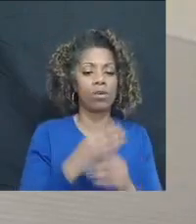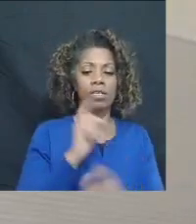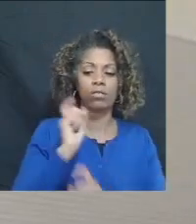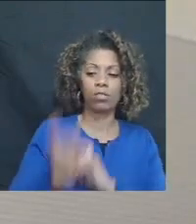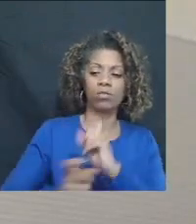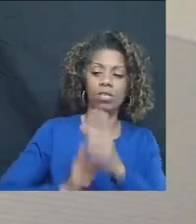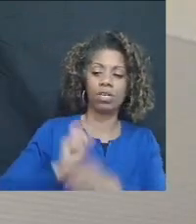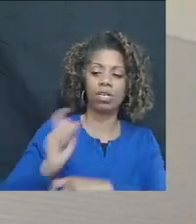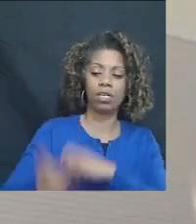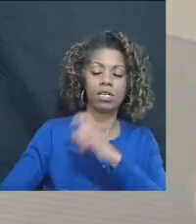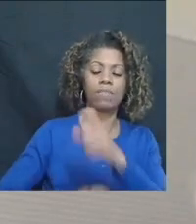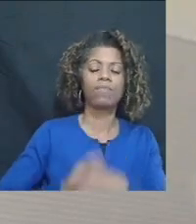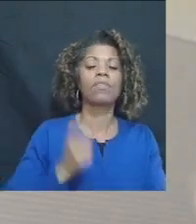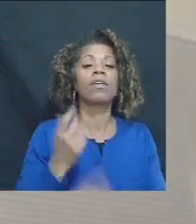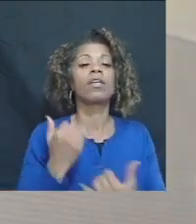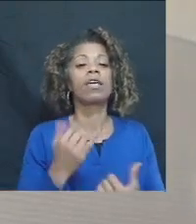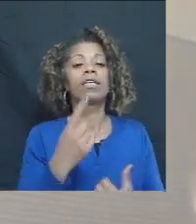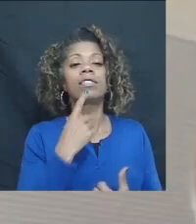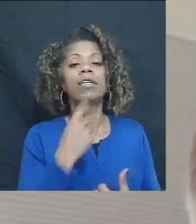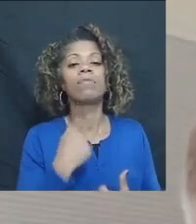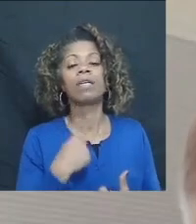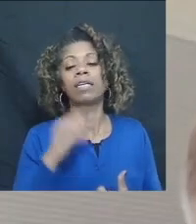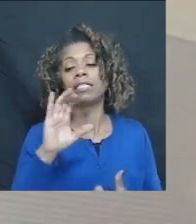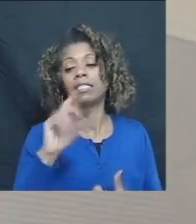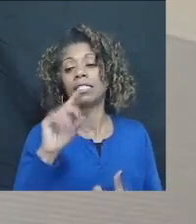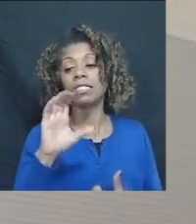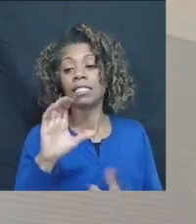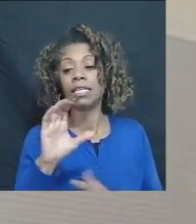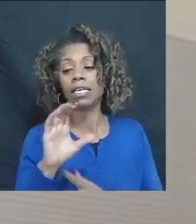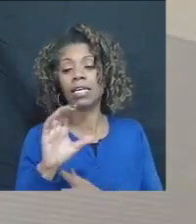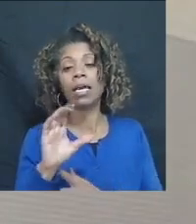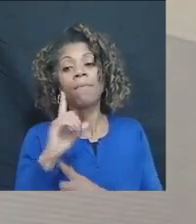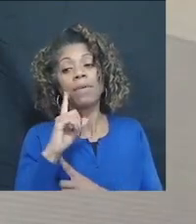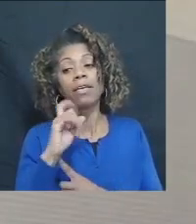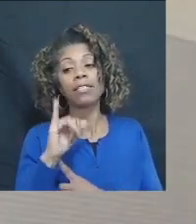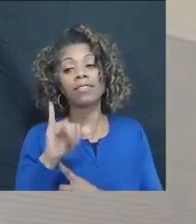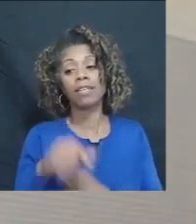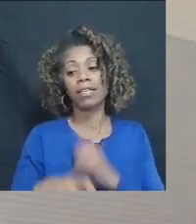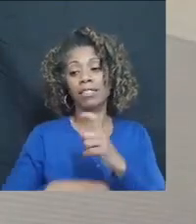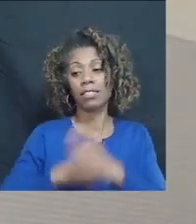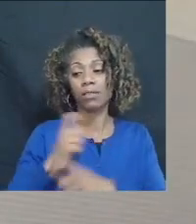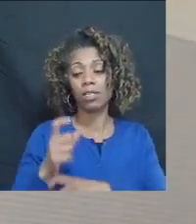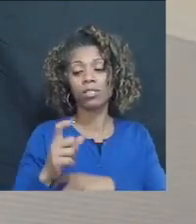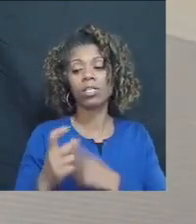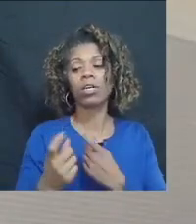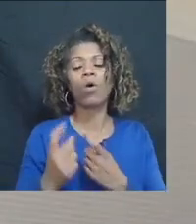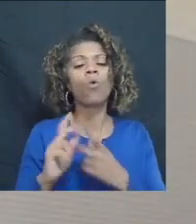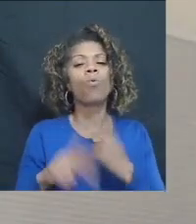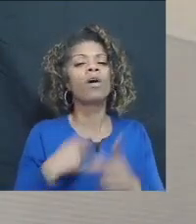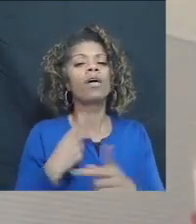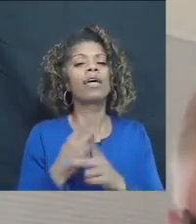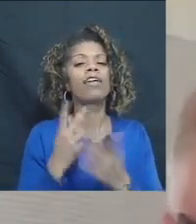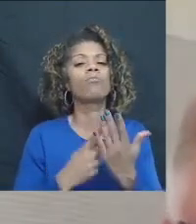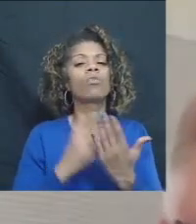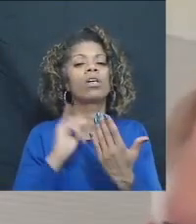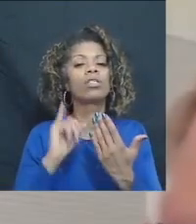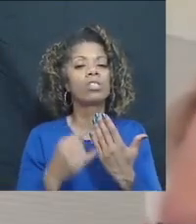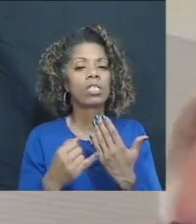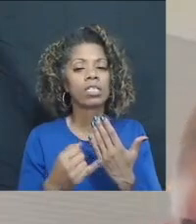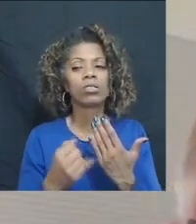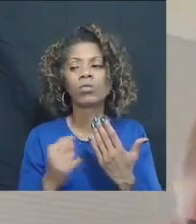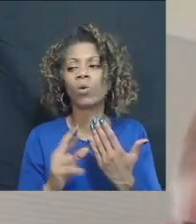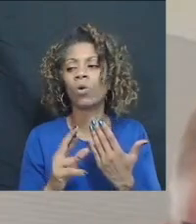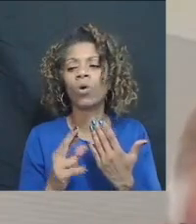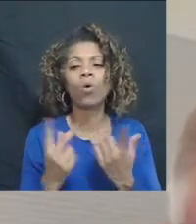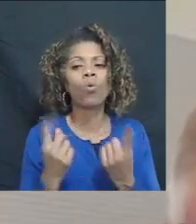about both the asset growth and then how you have been using that and the kinds of projects you're using to run around the country with those funds.